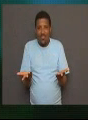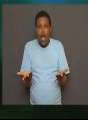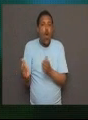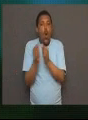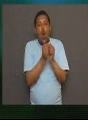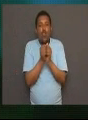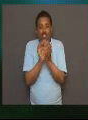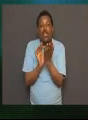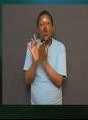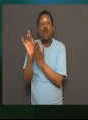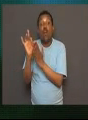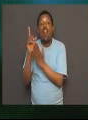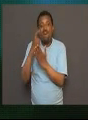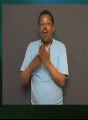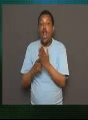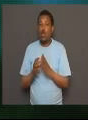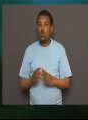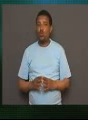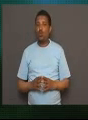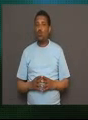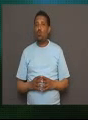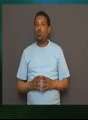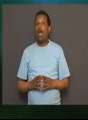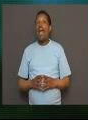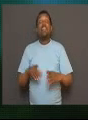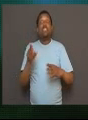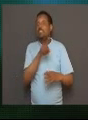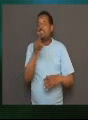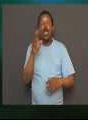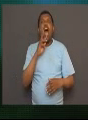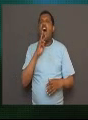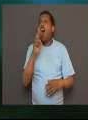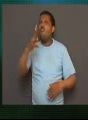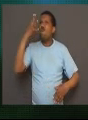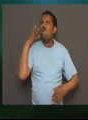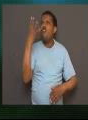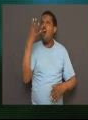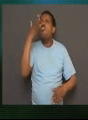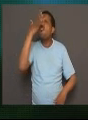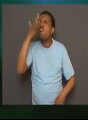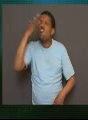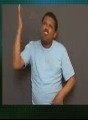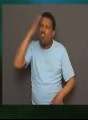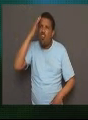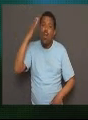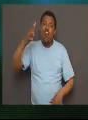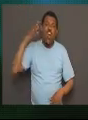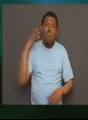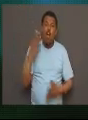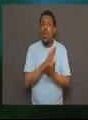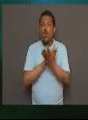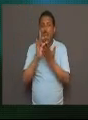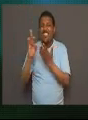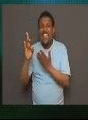with numerical values. There are 4 common types of